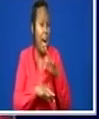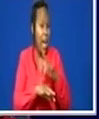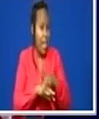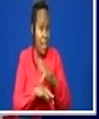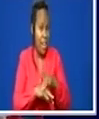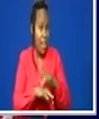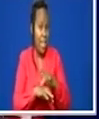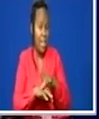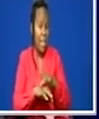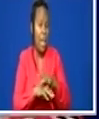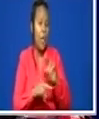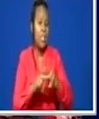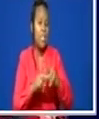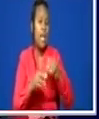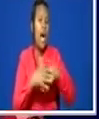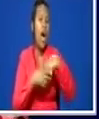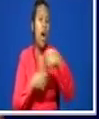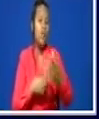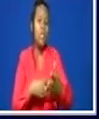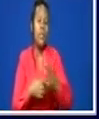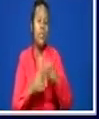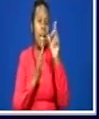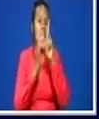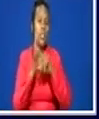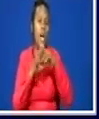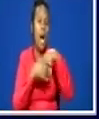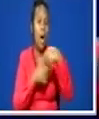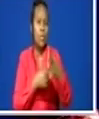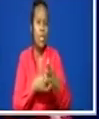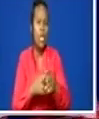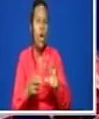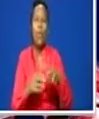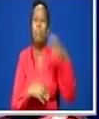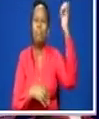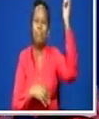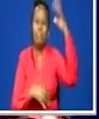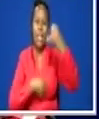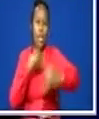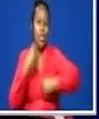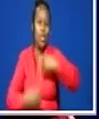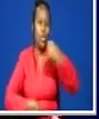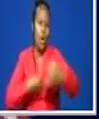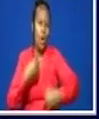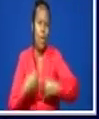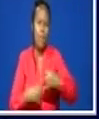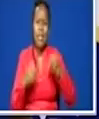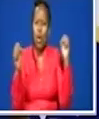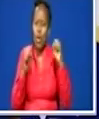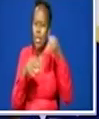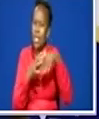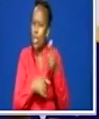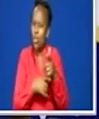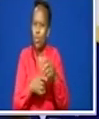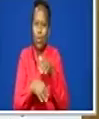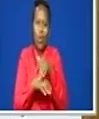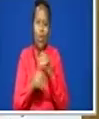I was setting up outside. I want us today to have a lesson outside where we can bask in the sun, at least avoid all this cold in here.